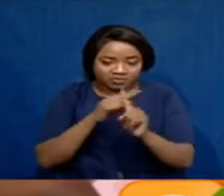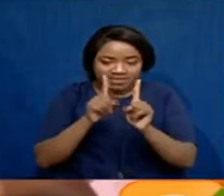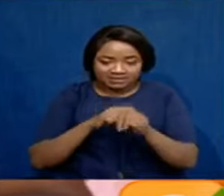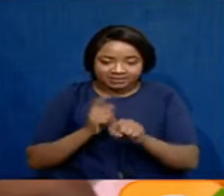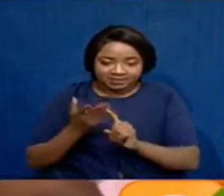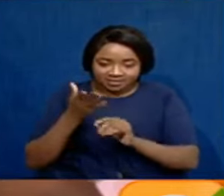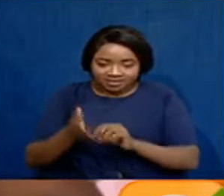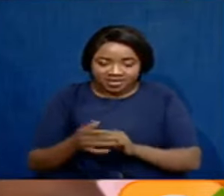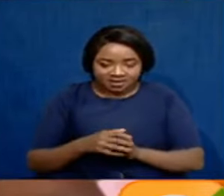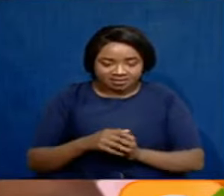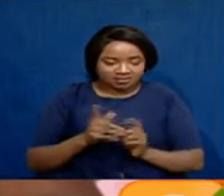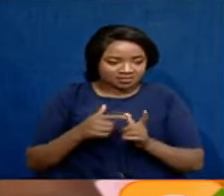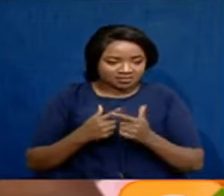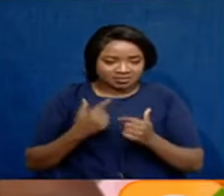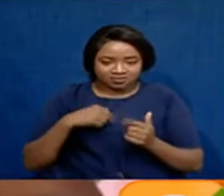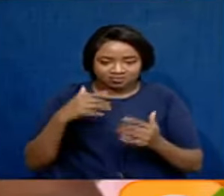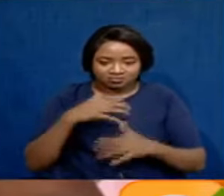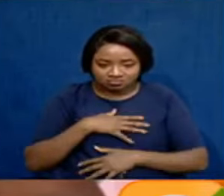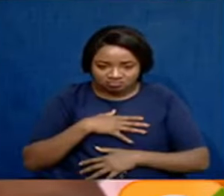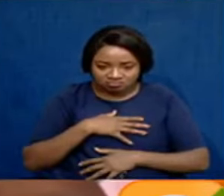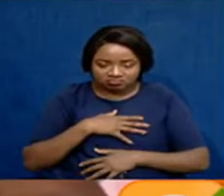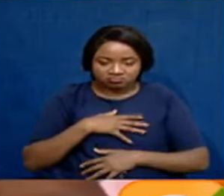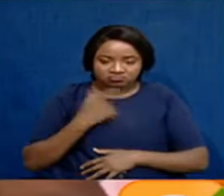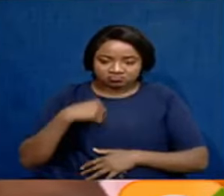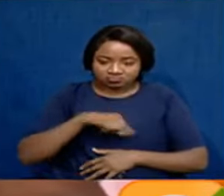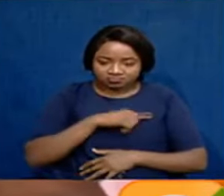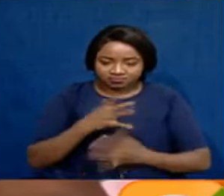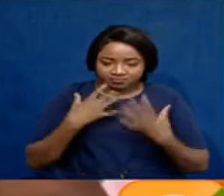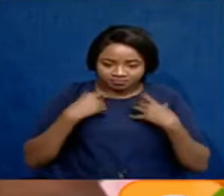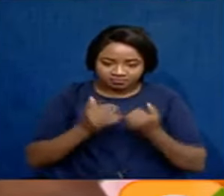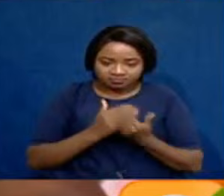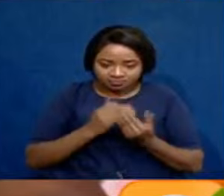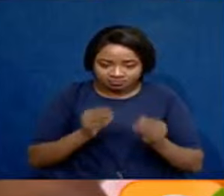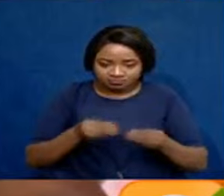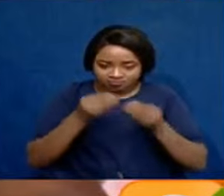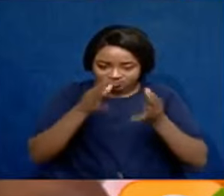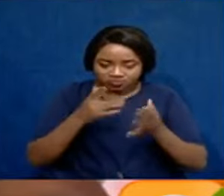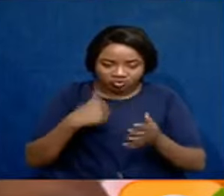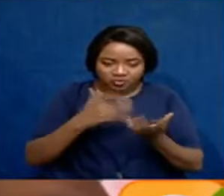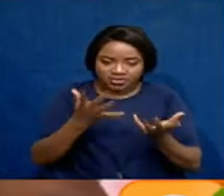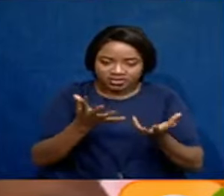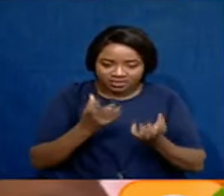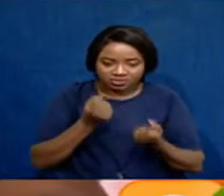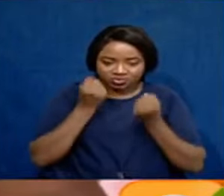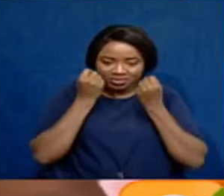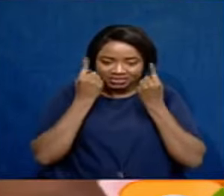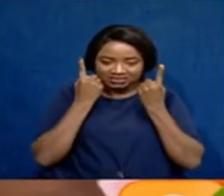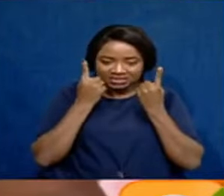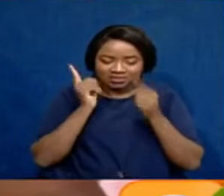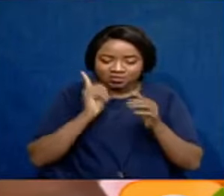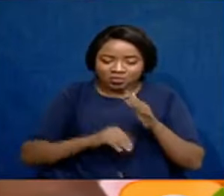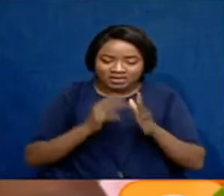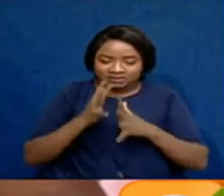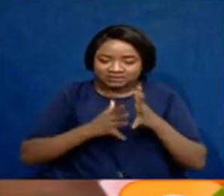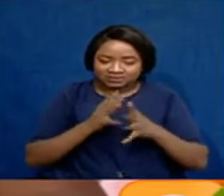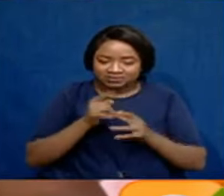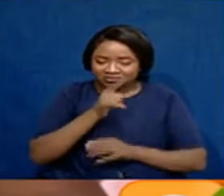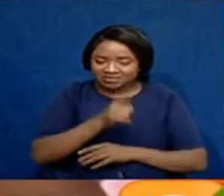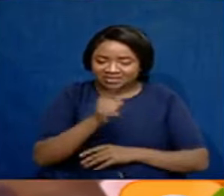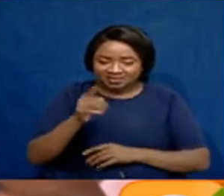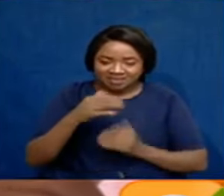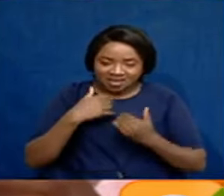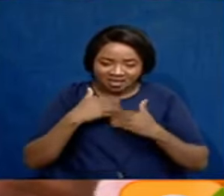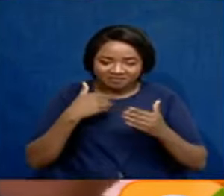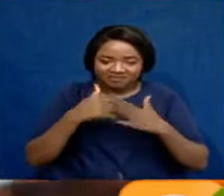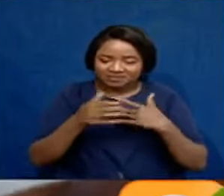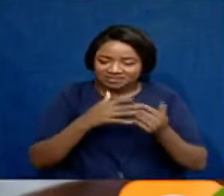behooves us as healthcare providers to understand what are these symptoms of cancer such that we